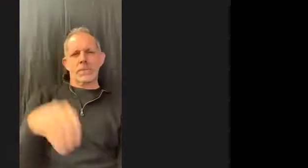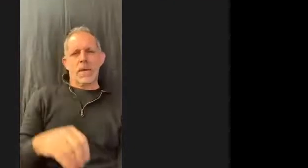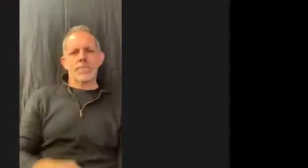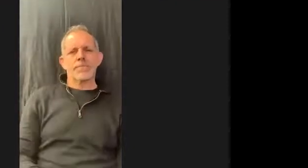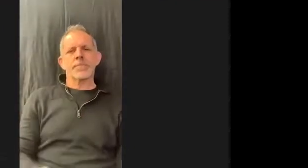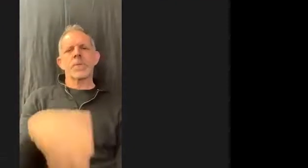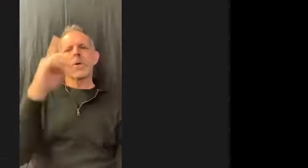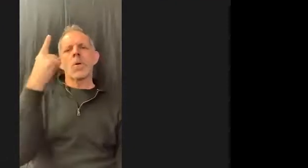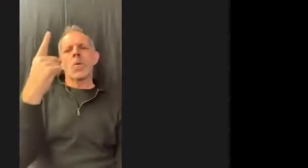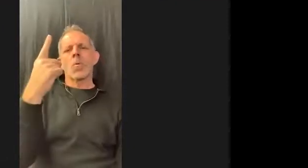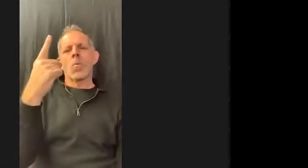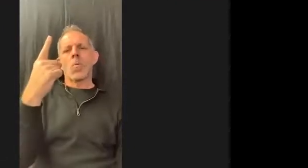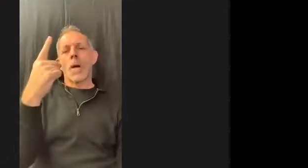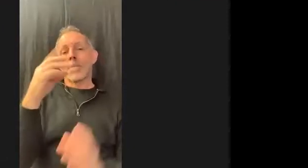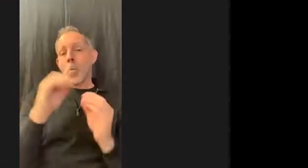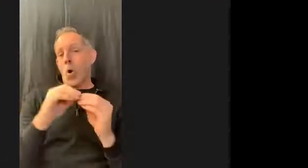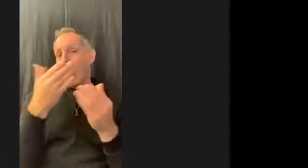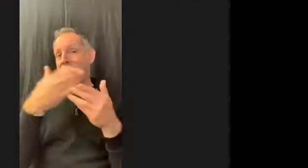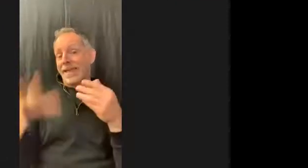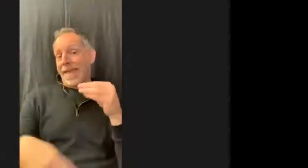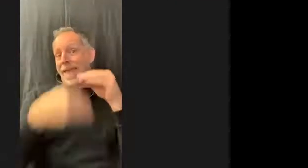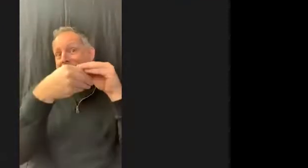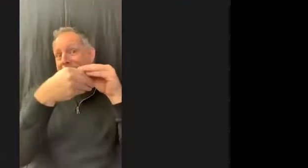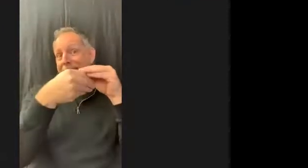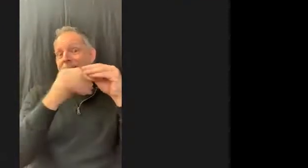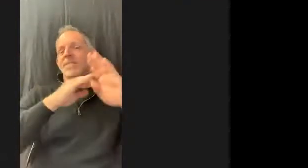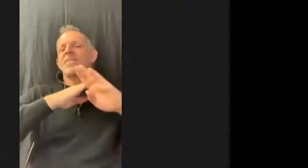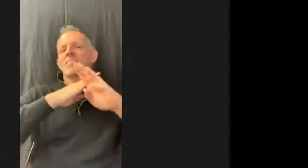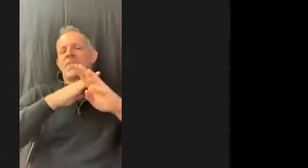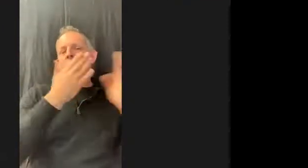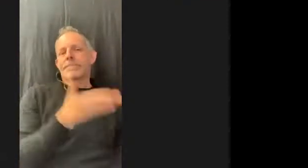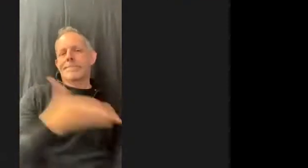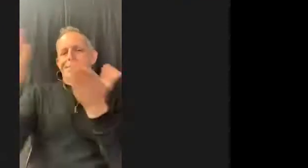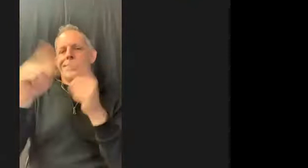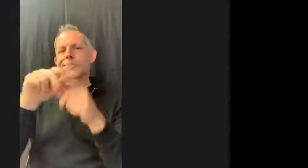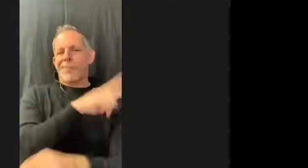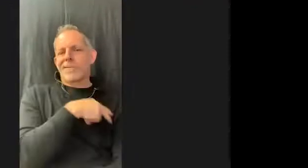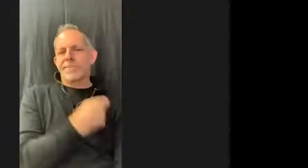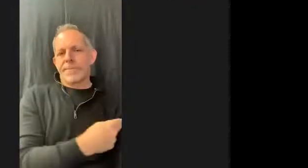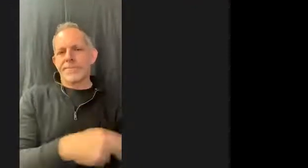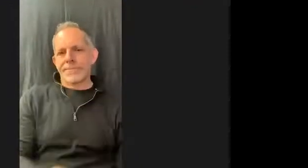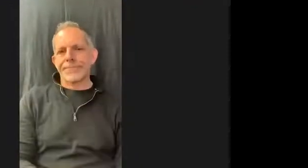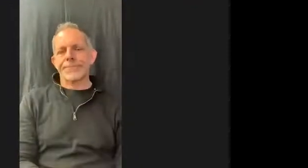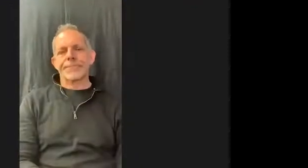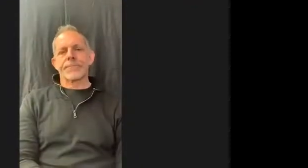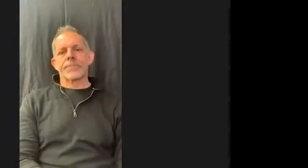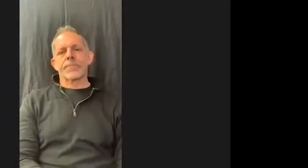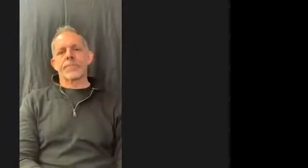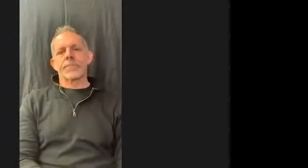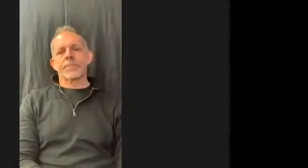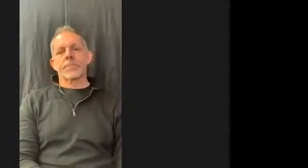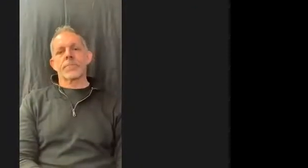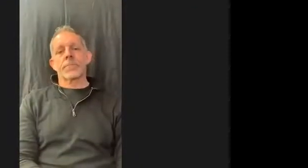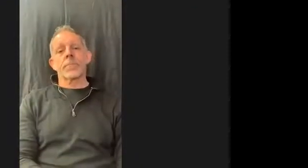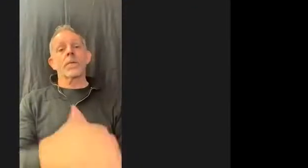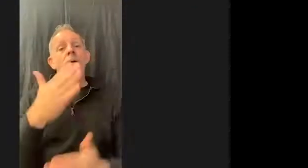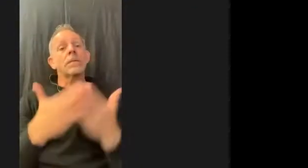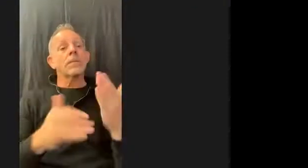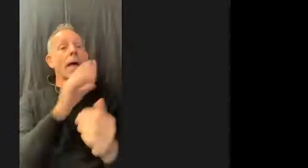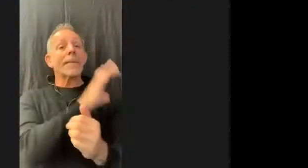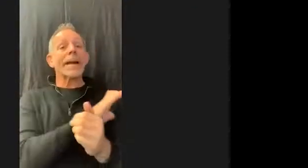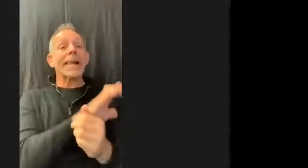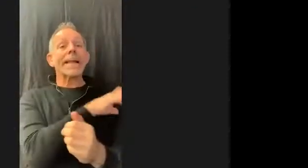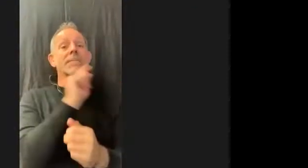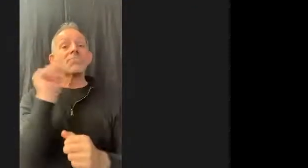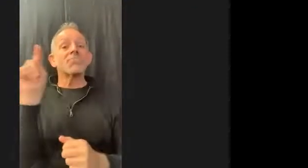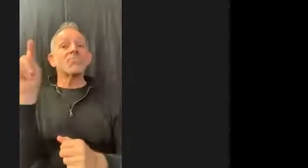hospitalizations. Apparently, some clinical trials looking at folks with more severe, further along in a